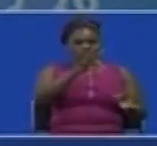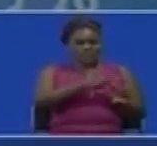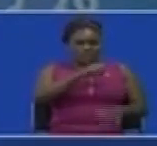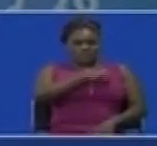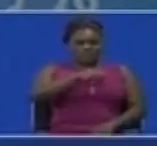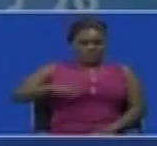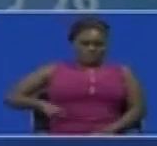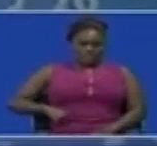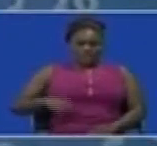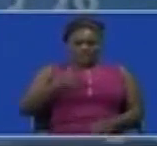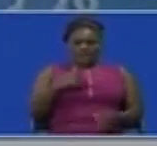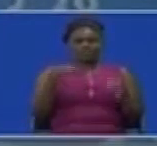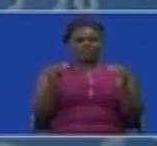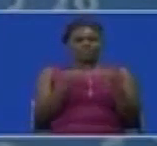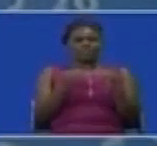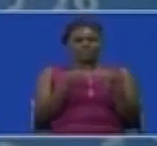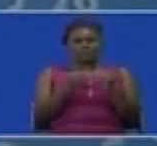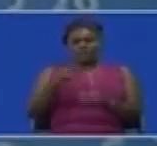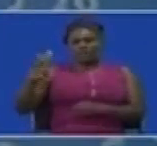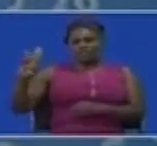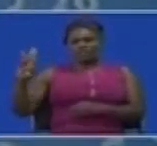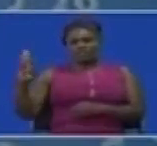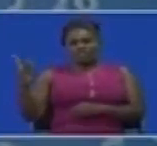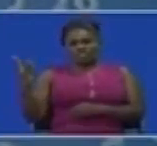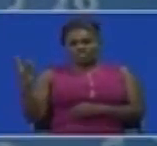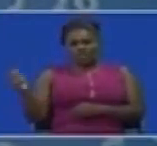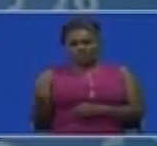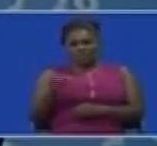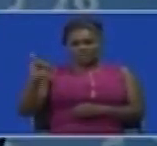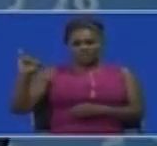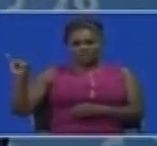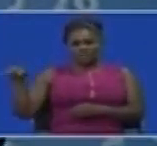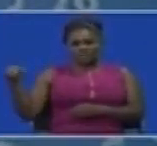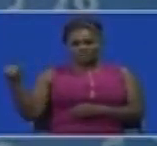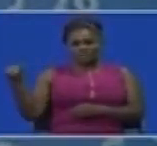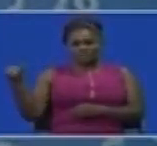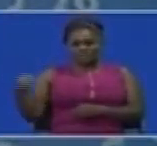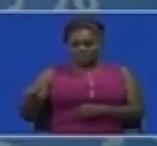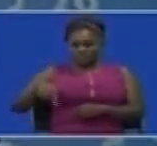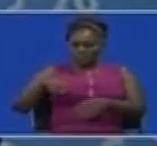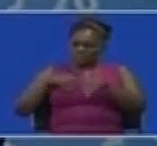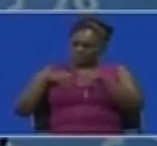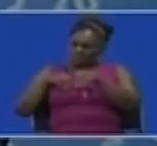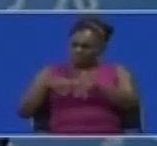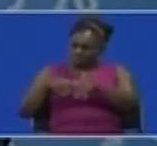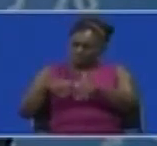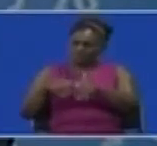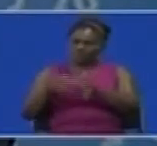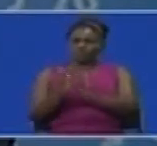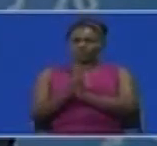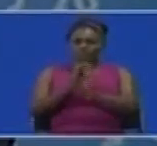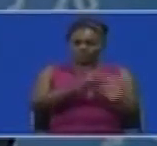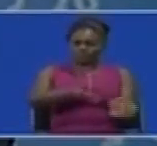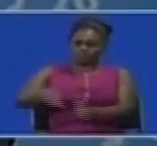hold sittings come the 4th of January. And of course, we'll continue keeping our eyes on how that story develops. Let's